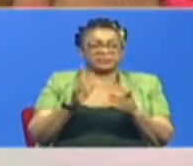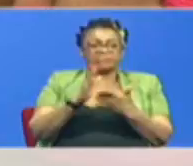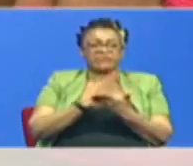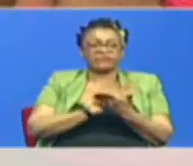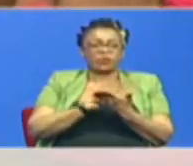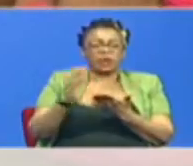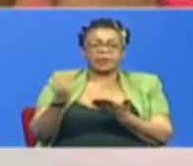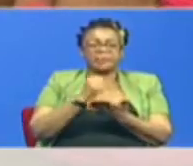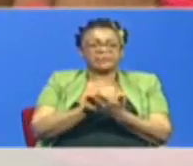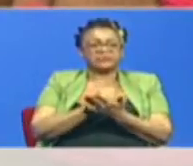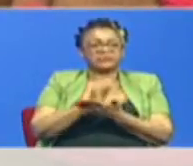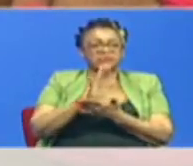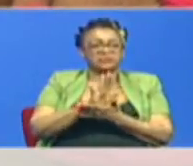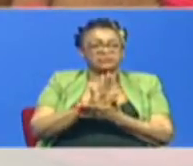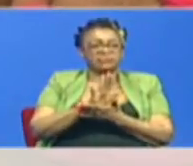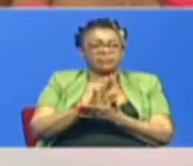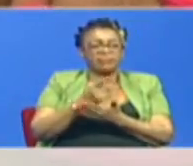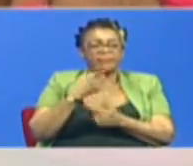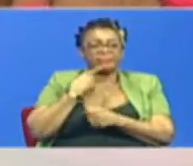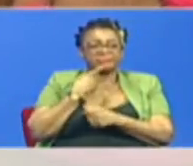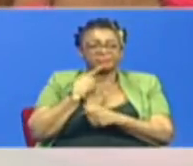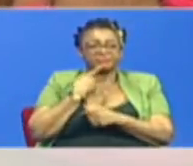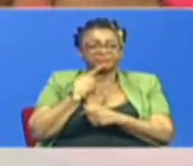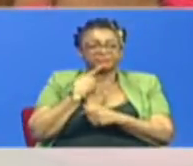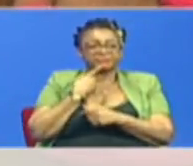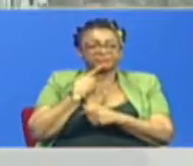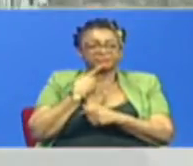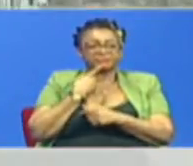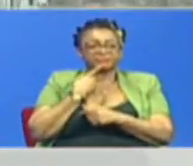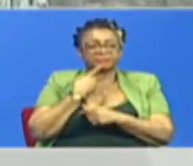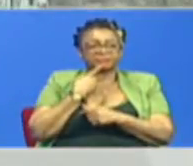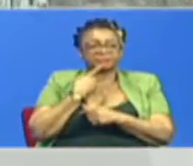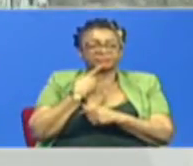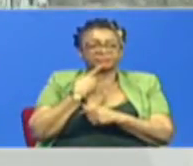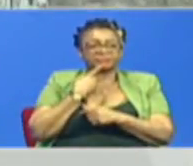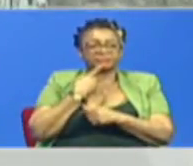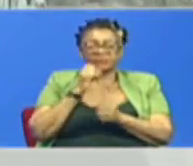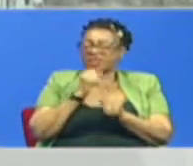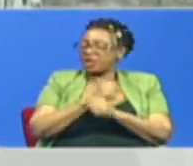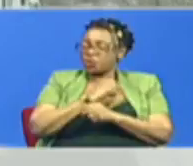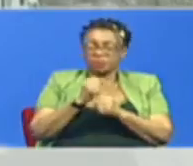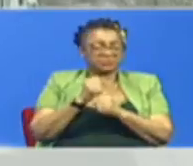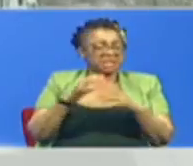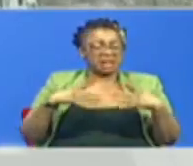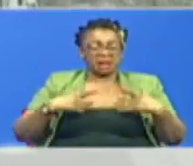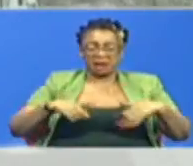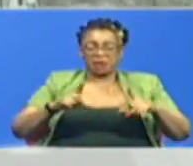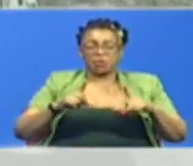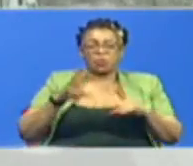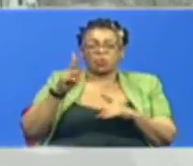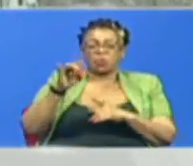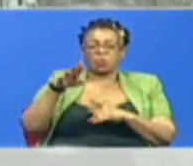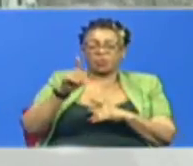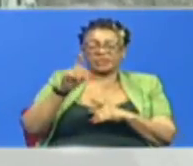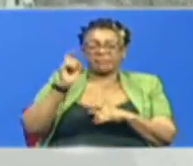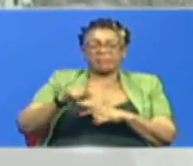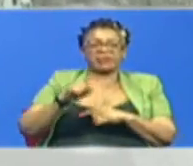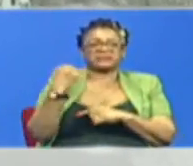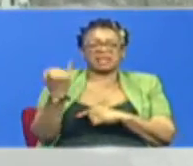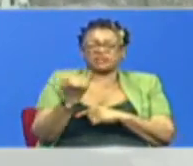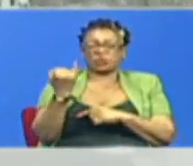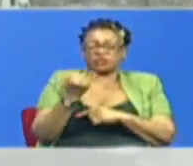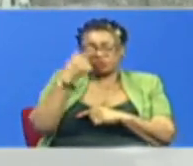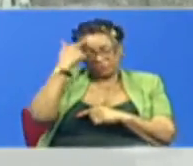admitting her. Walituambia hawezi wakamweka kwa ward mpaka wamweka isolation kwa sababu hakuwa na results za